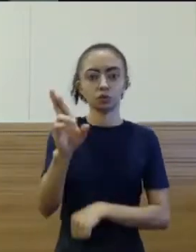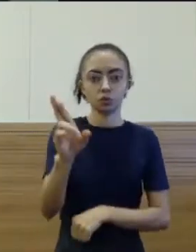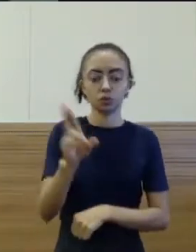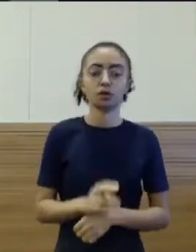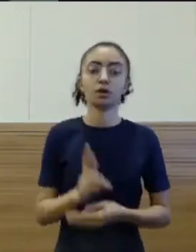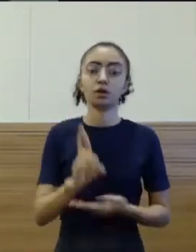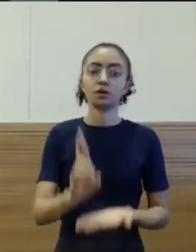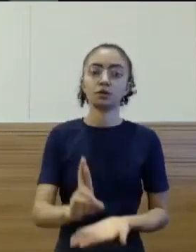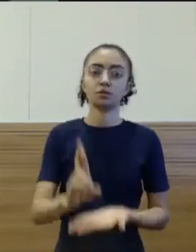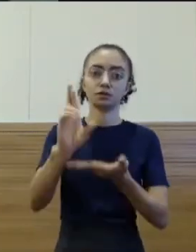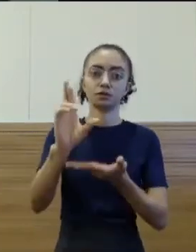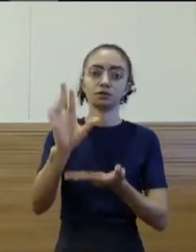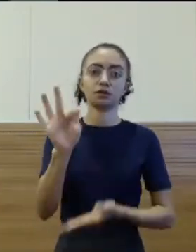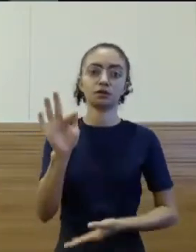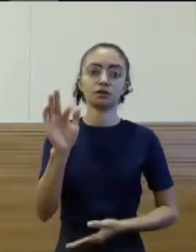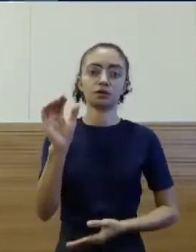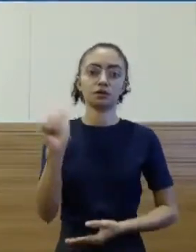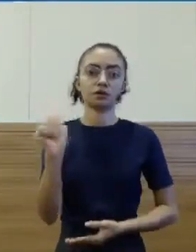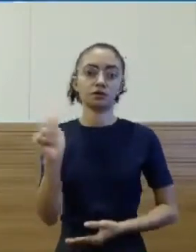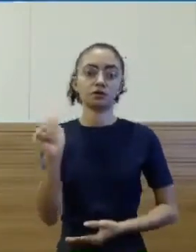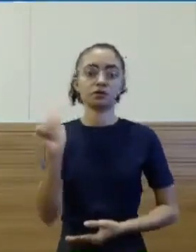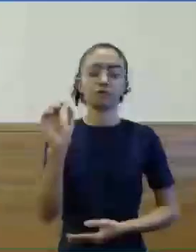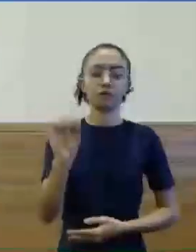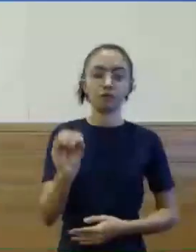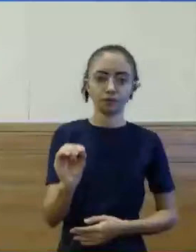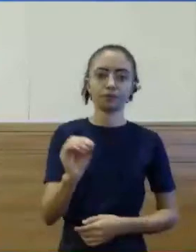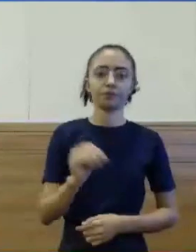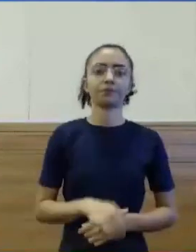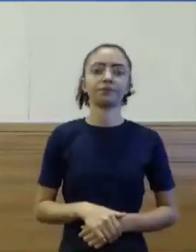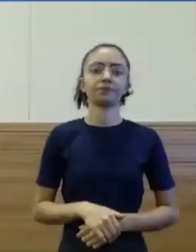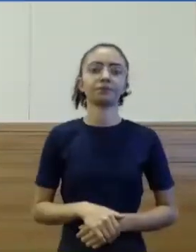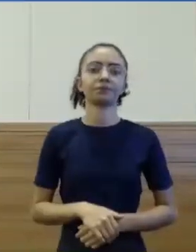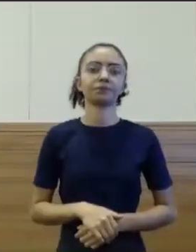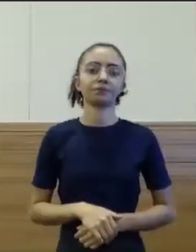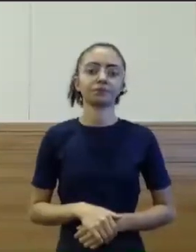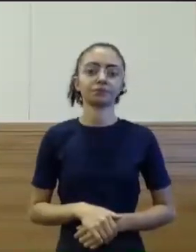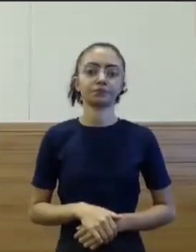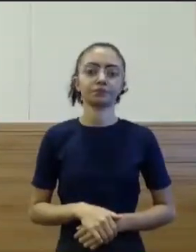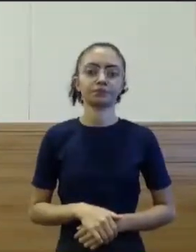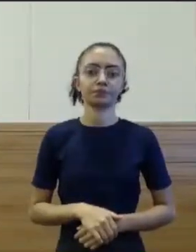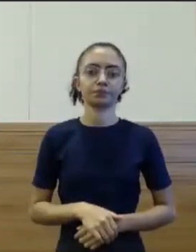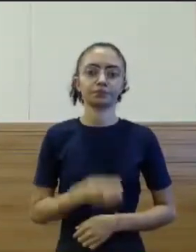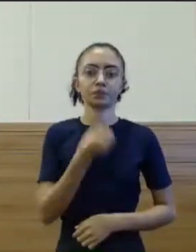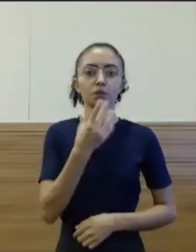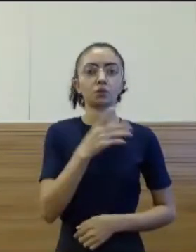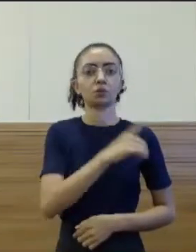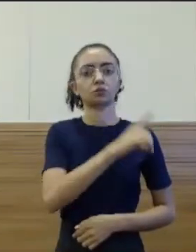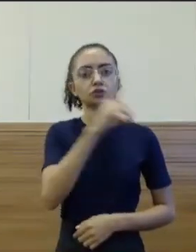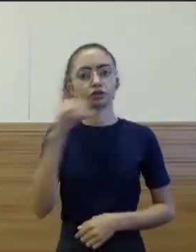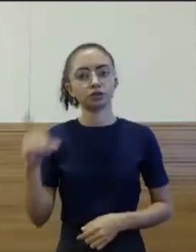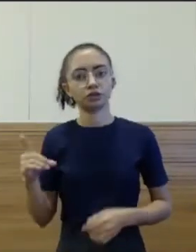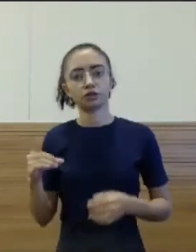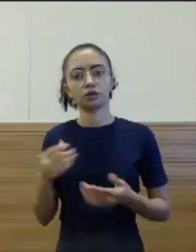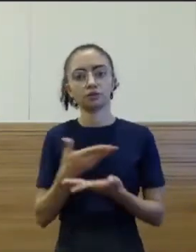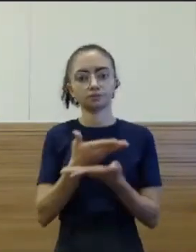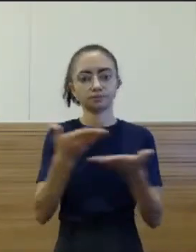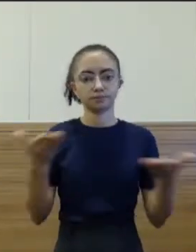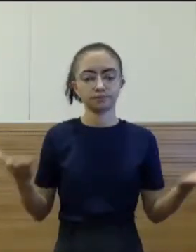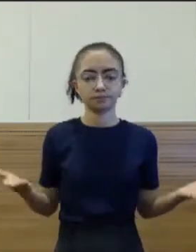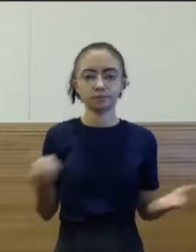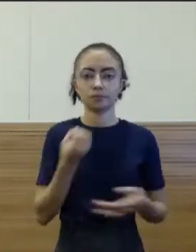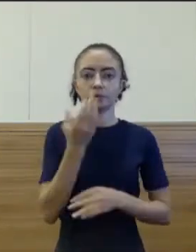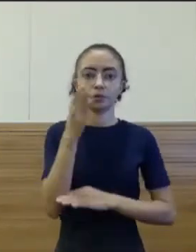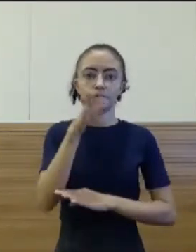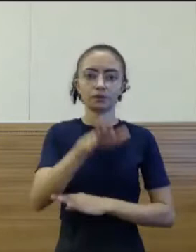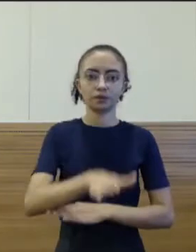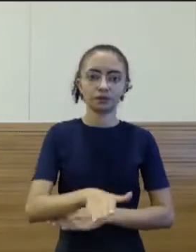Carvanto, representative from FAO. Muy buenos días a todos y a todas. Good morning to all of you. Good afternoon. Todavía estamos en